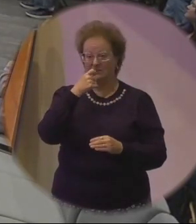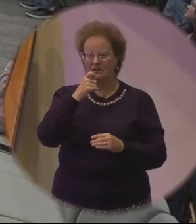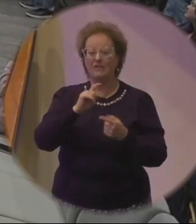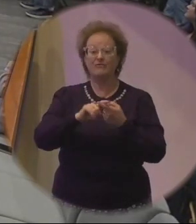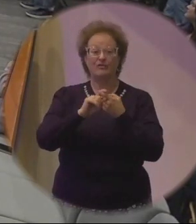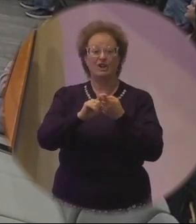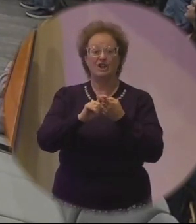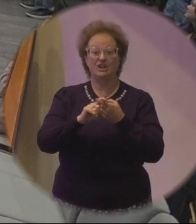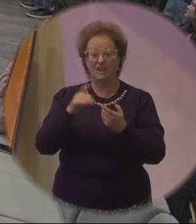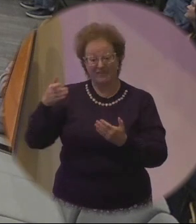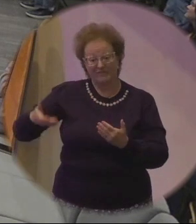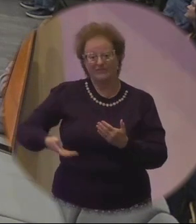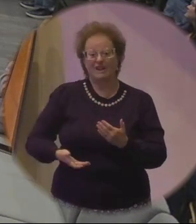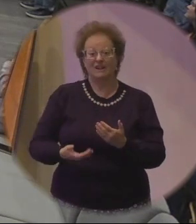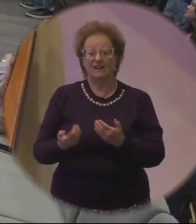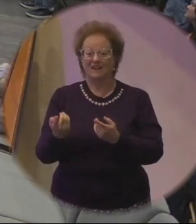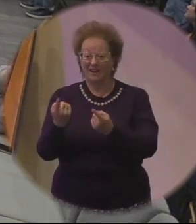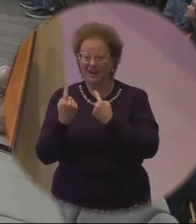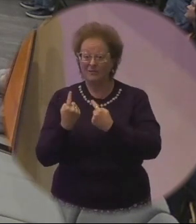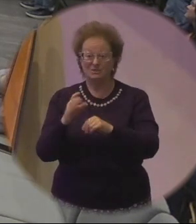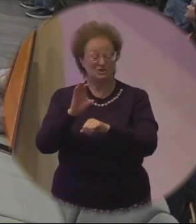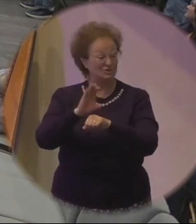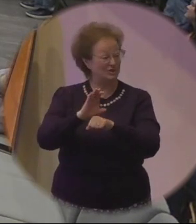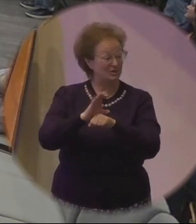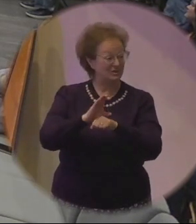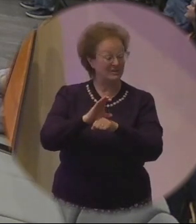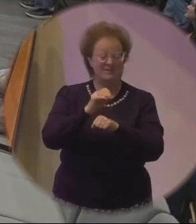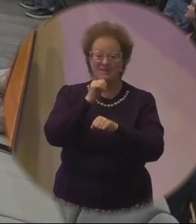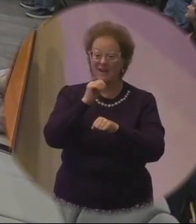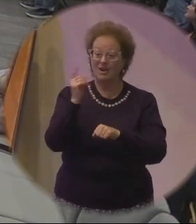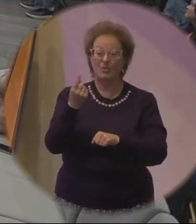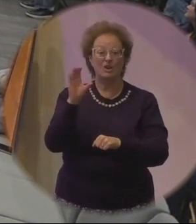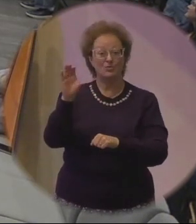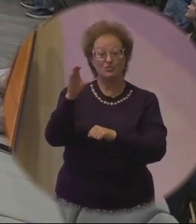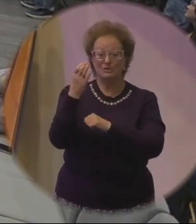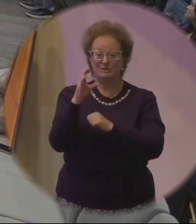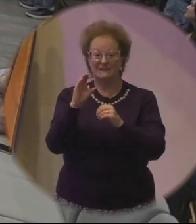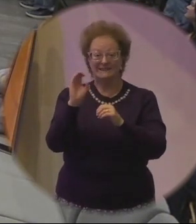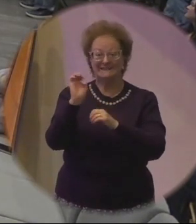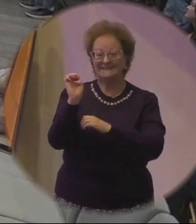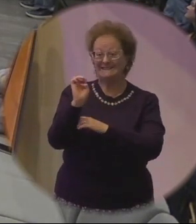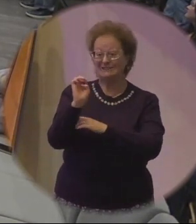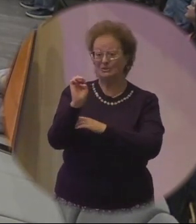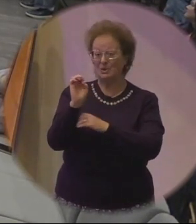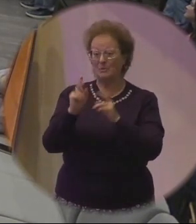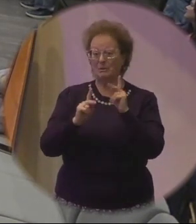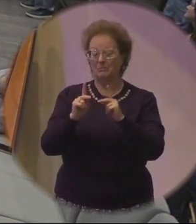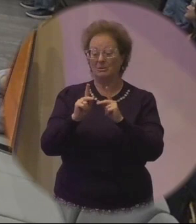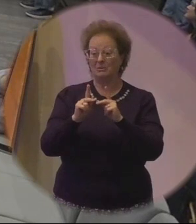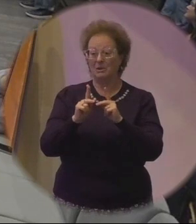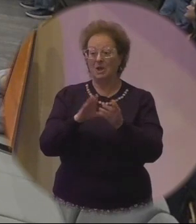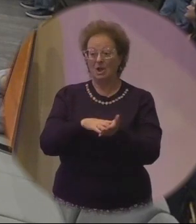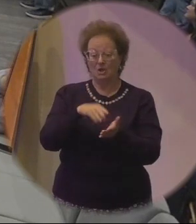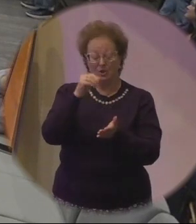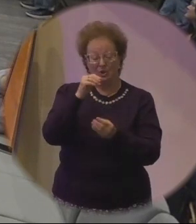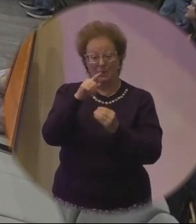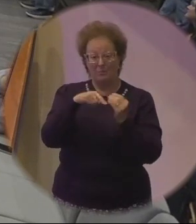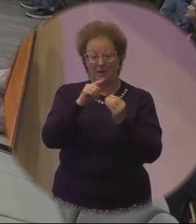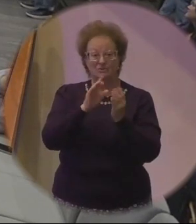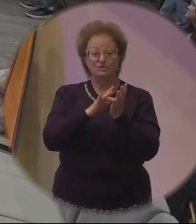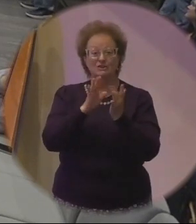invited me to come to church." So it's not just Christmas and Easter where people are open to learning more about